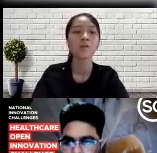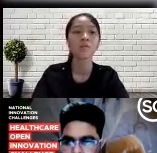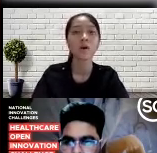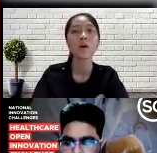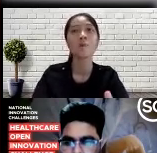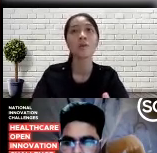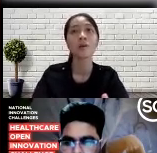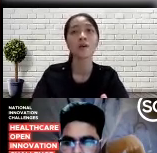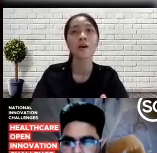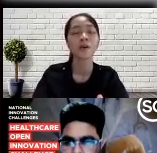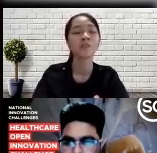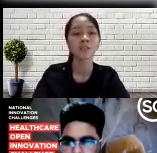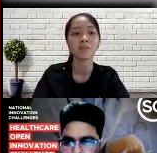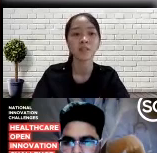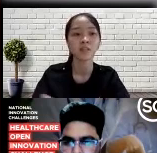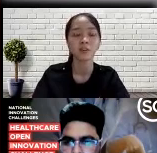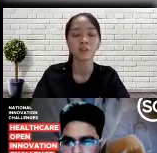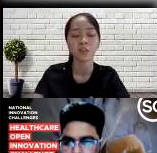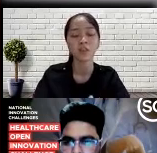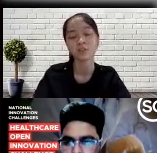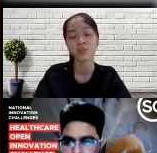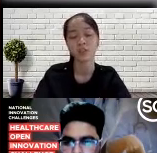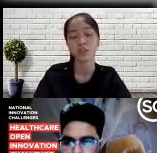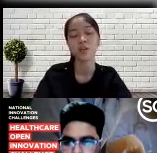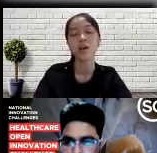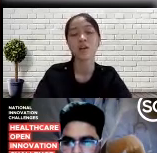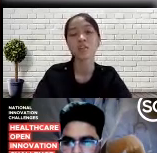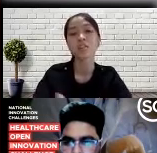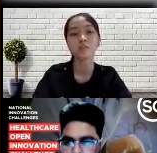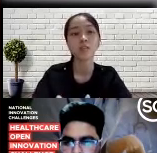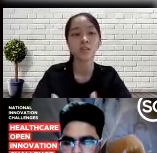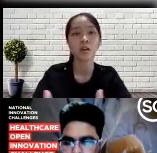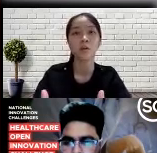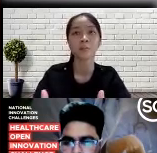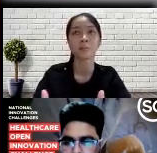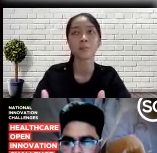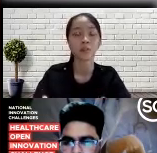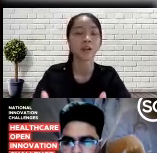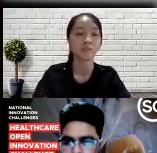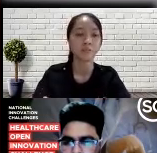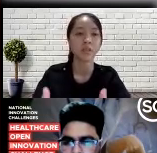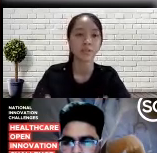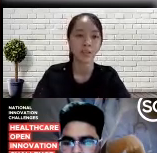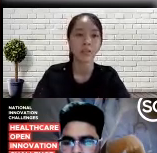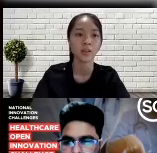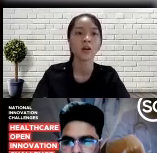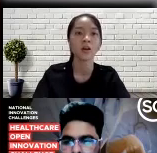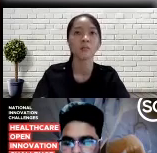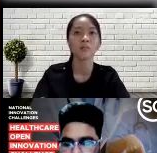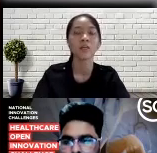well. About 90% of patients with dysphagia actually still need modified fluids and